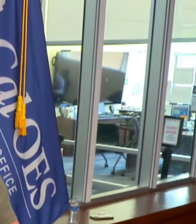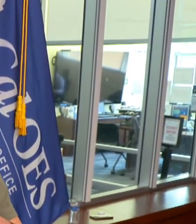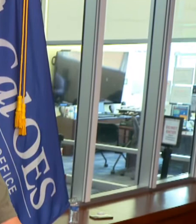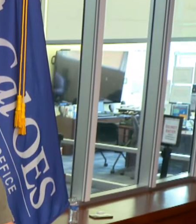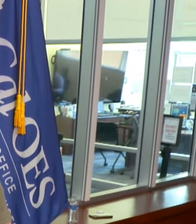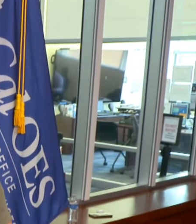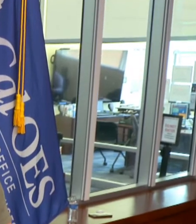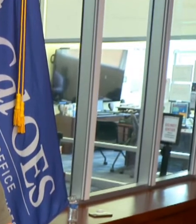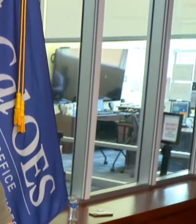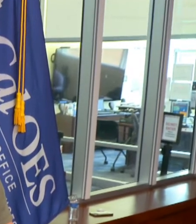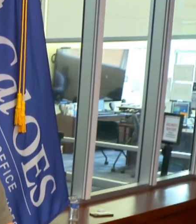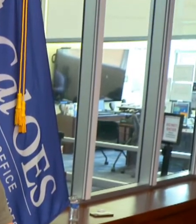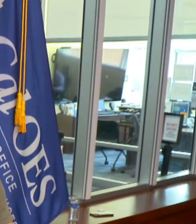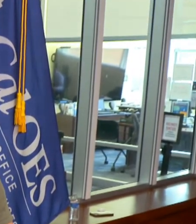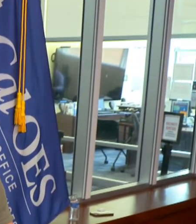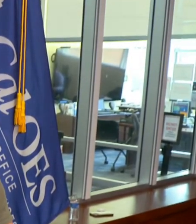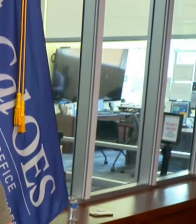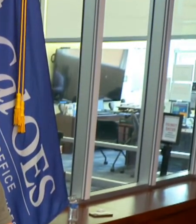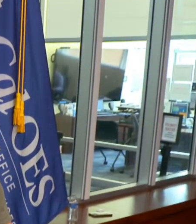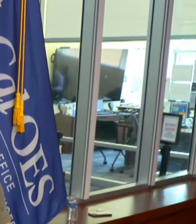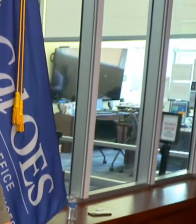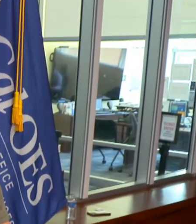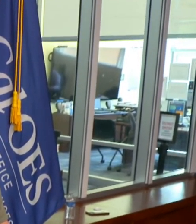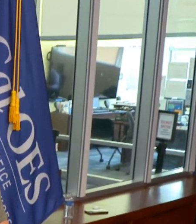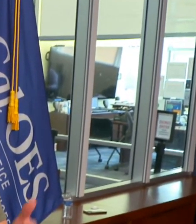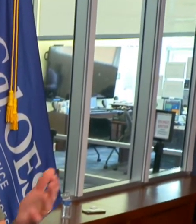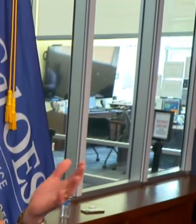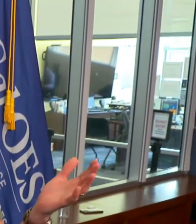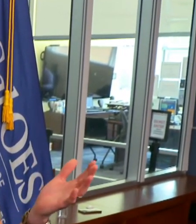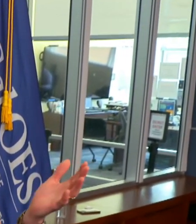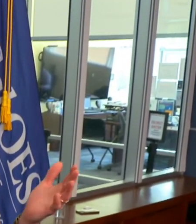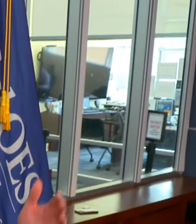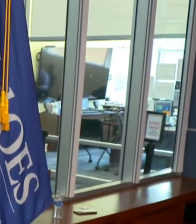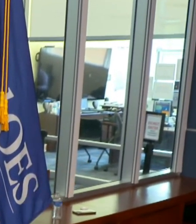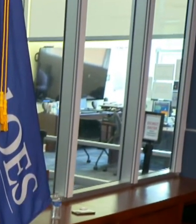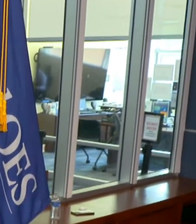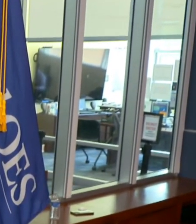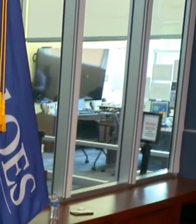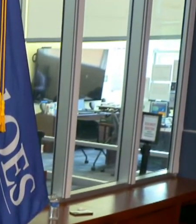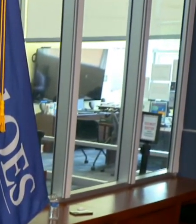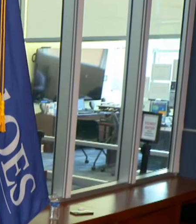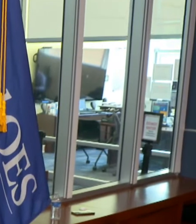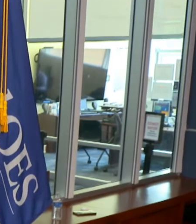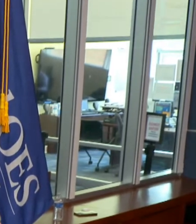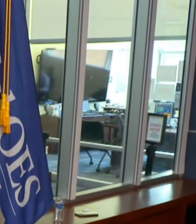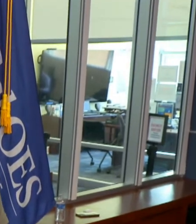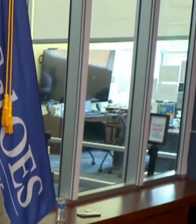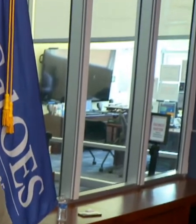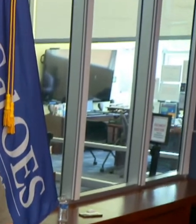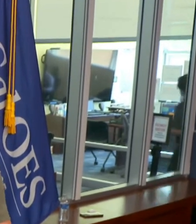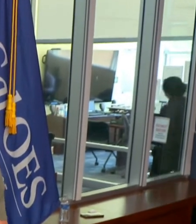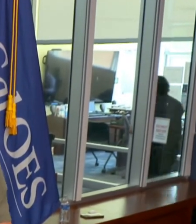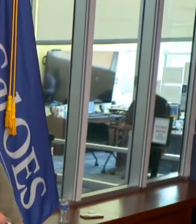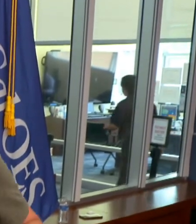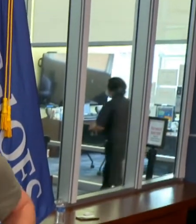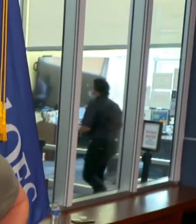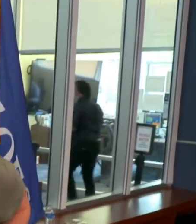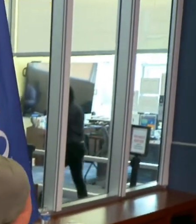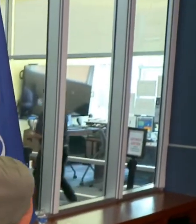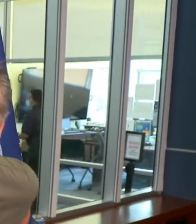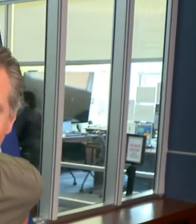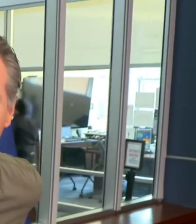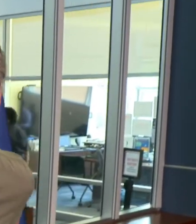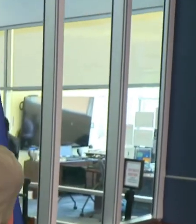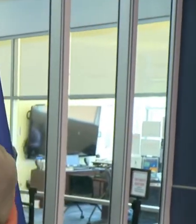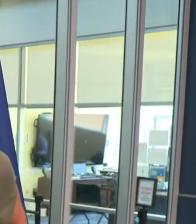Tell me when you're doing it. It's done. It's done. About as simple a thing as any of us can do. So I encourage